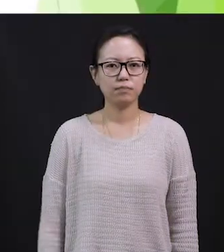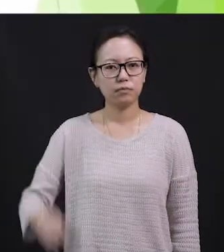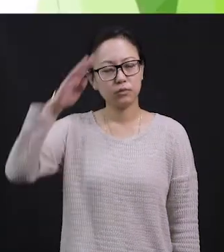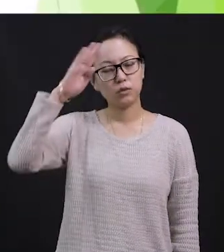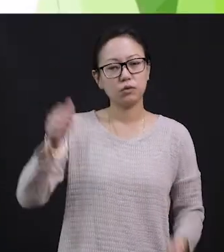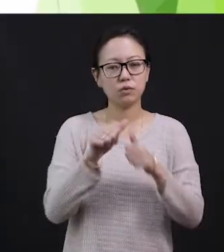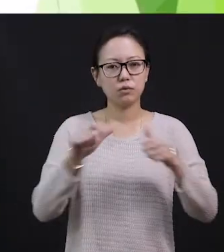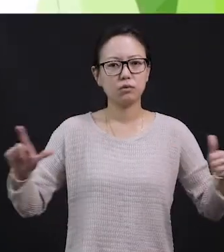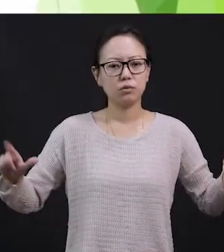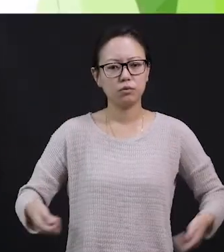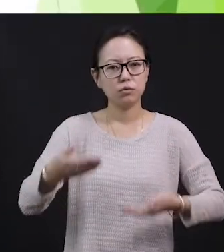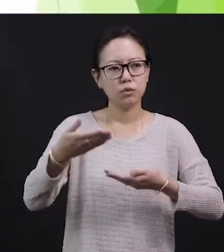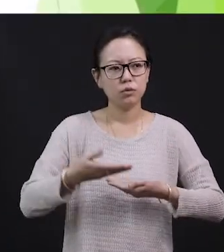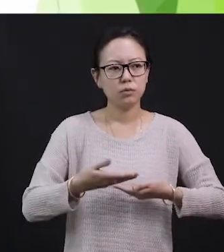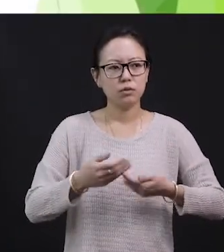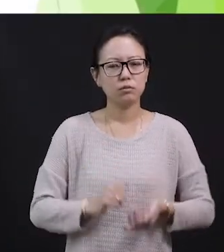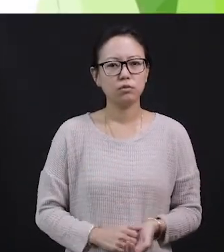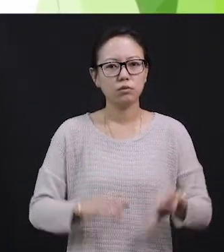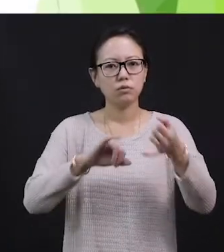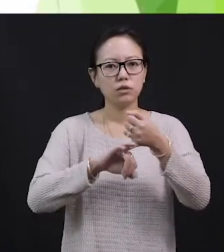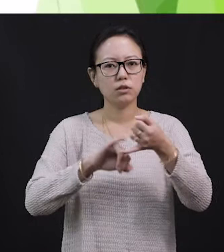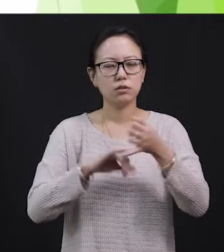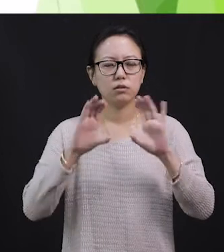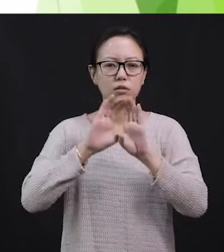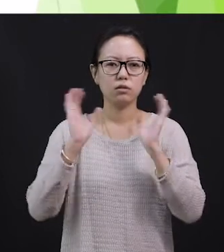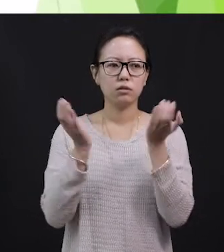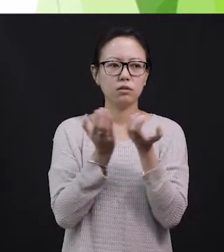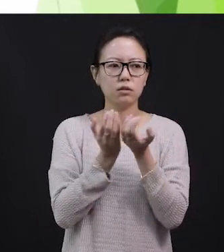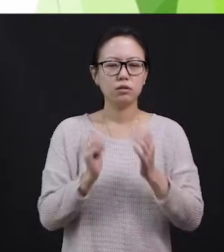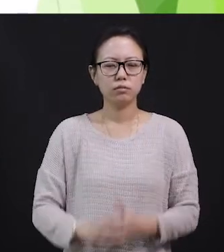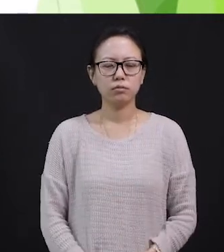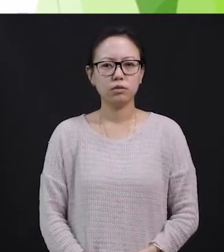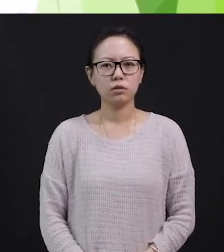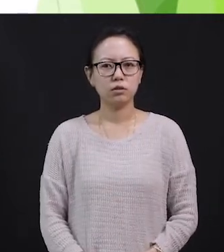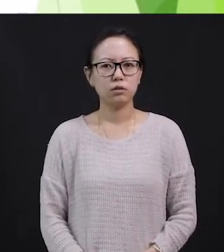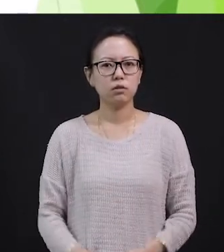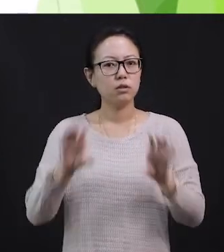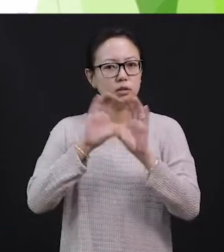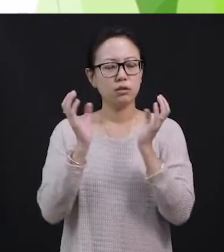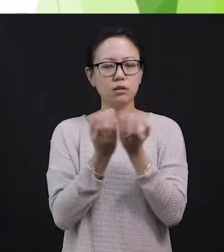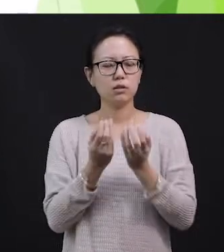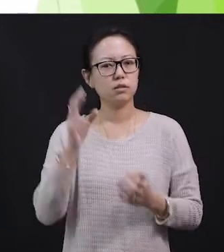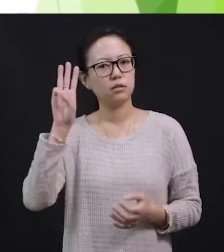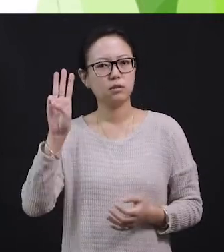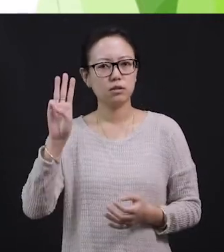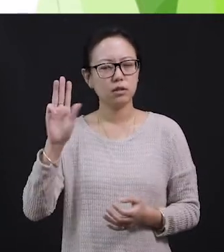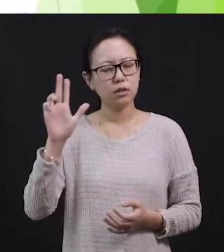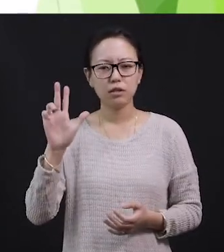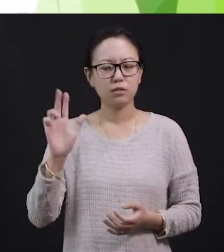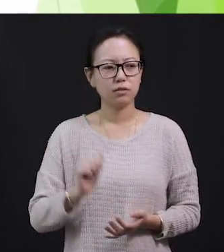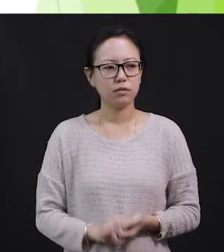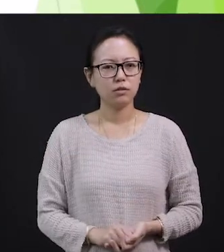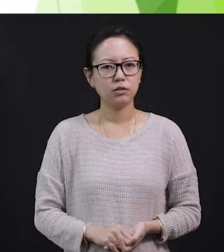Hi everyone and welcome to social science classes and class 8. So